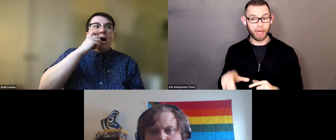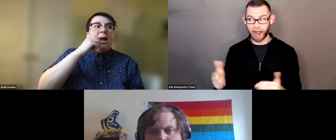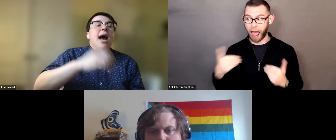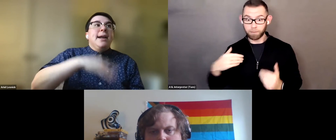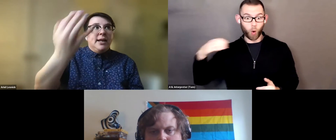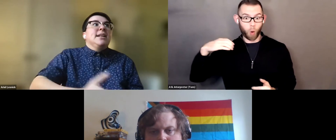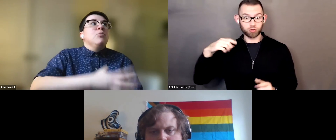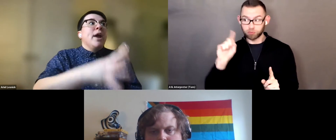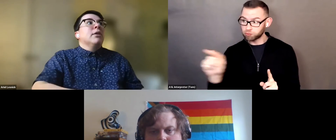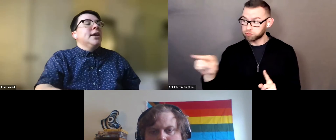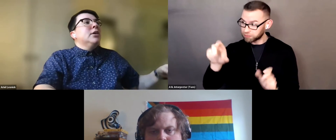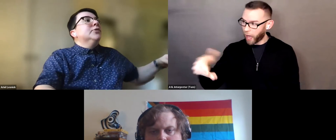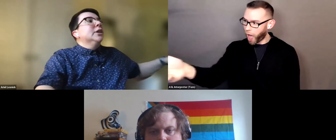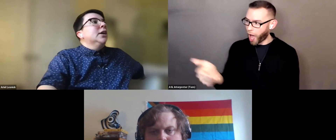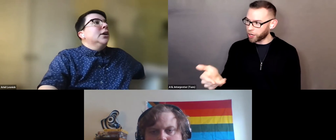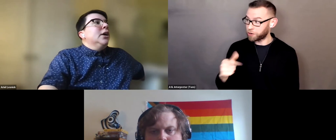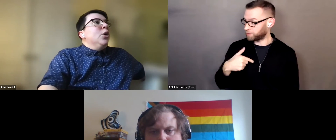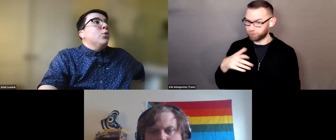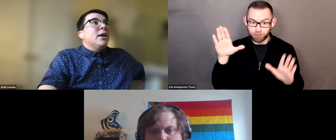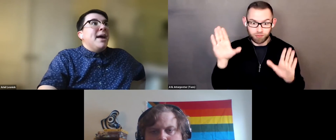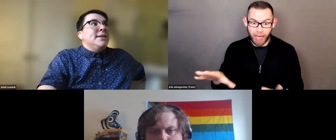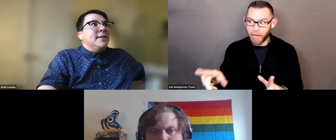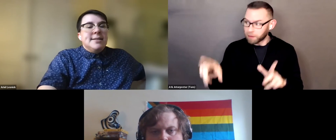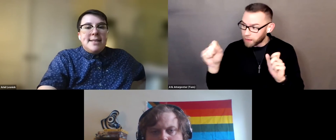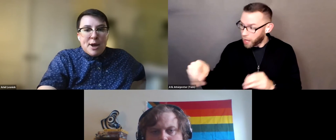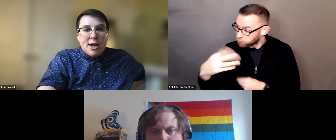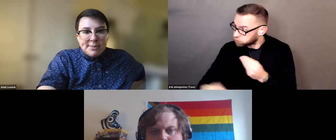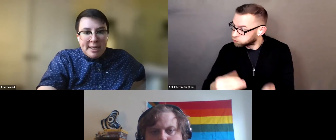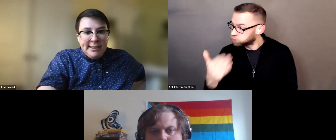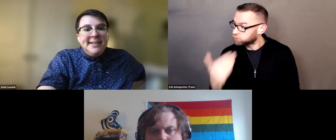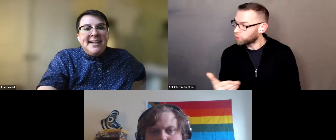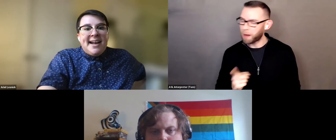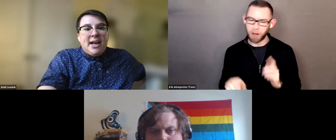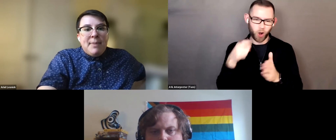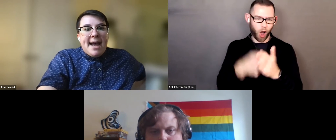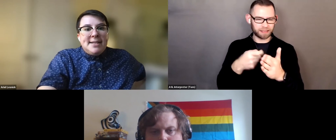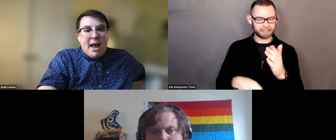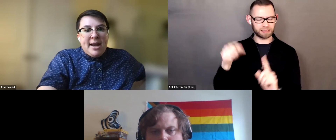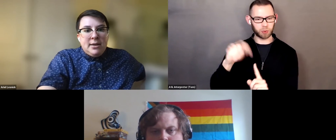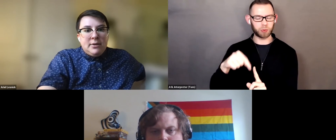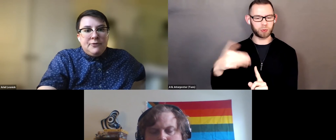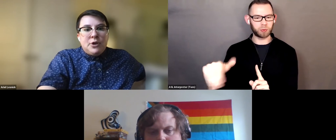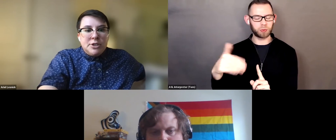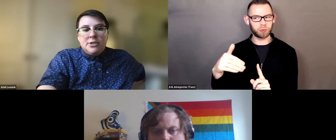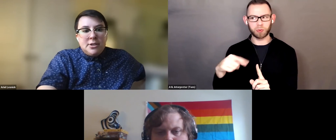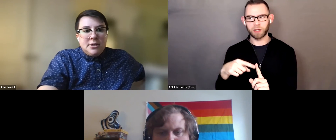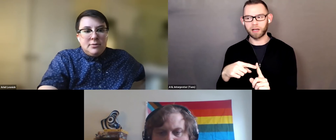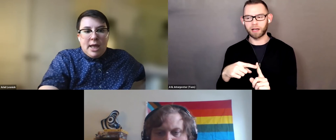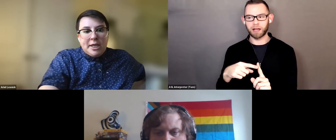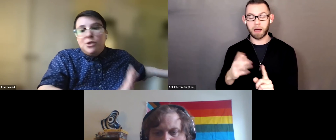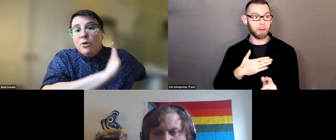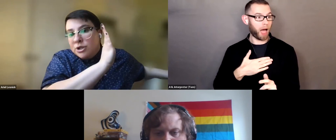not, like I said, I'm wary of recommending things that cost money as my